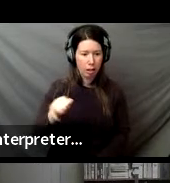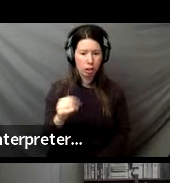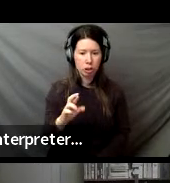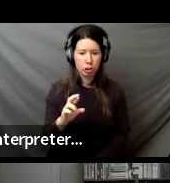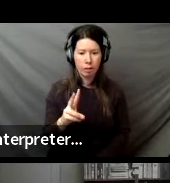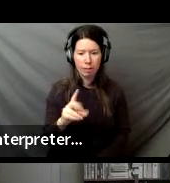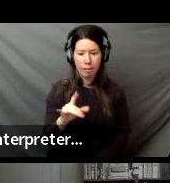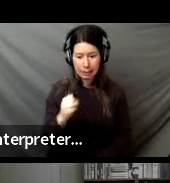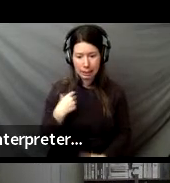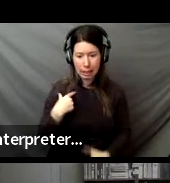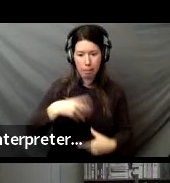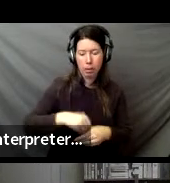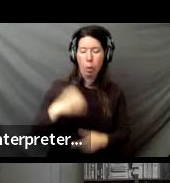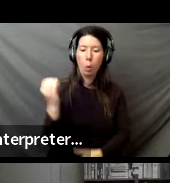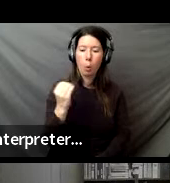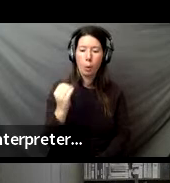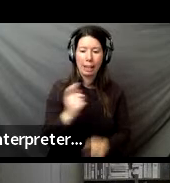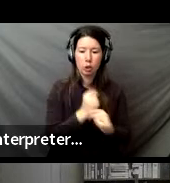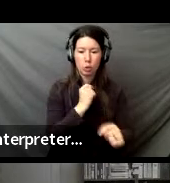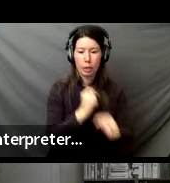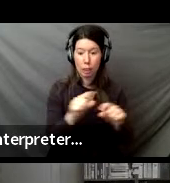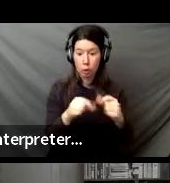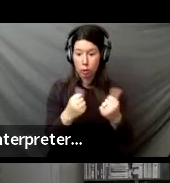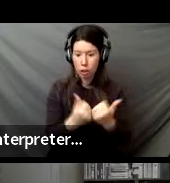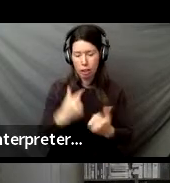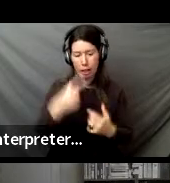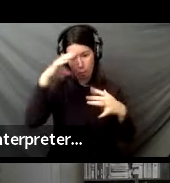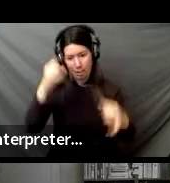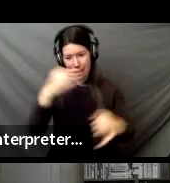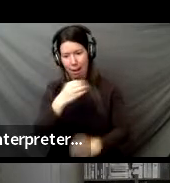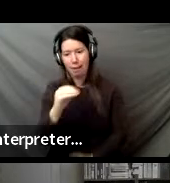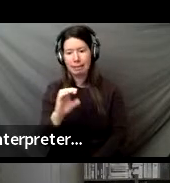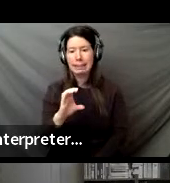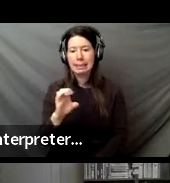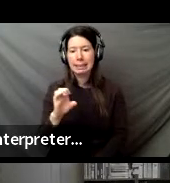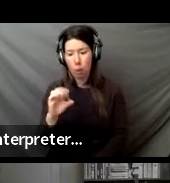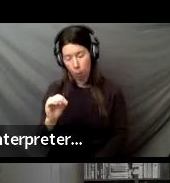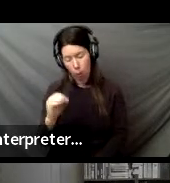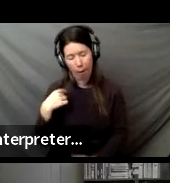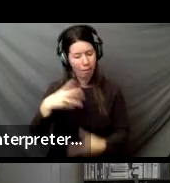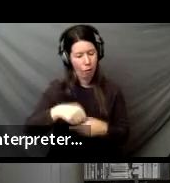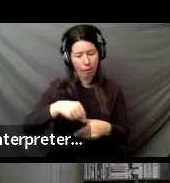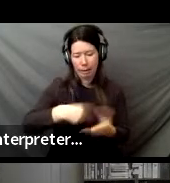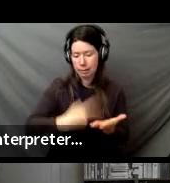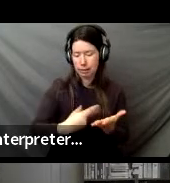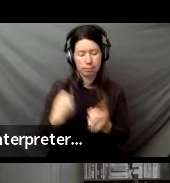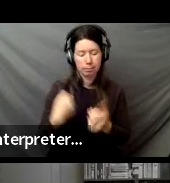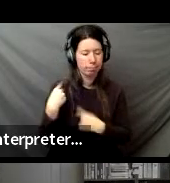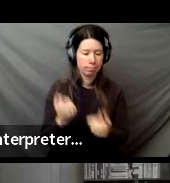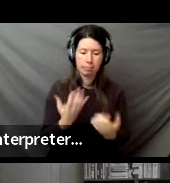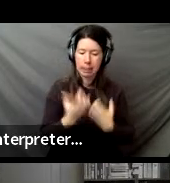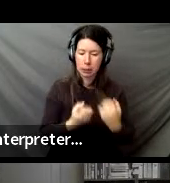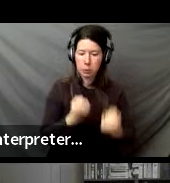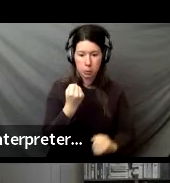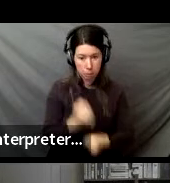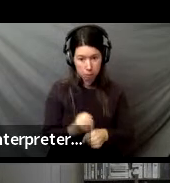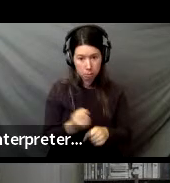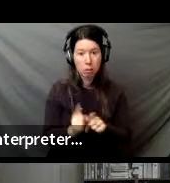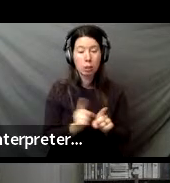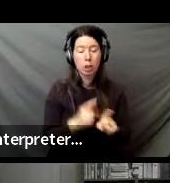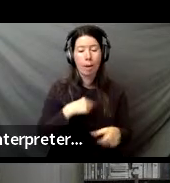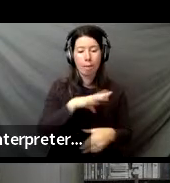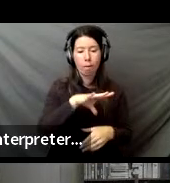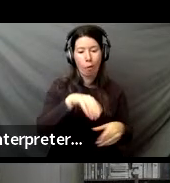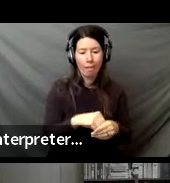Trucking Association. I'm president and CEO. I've been involved in this discussion for many years. I was involved in the Columbia